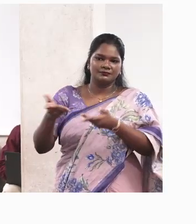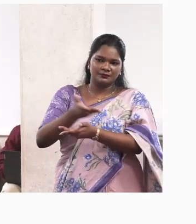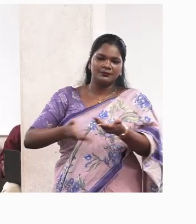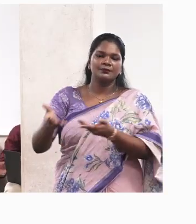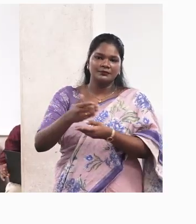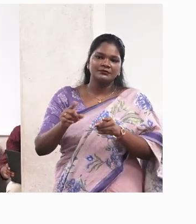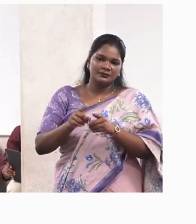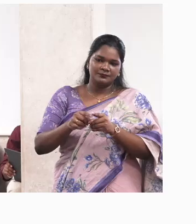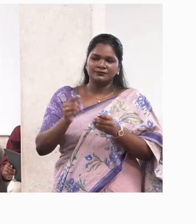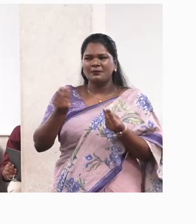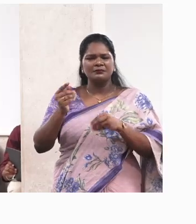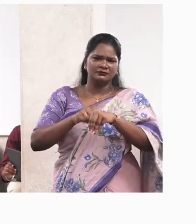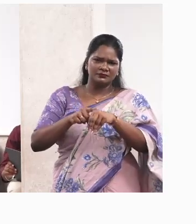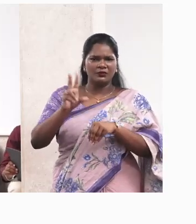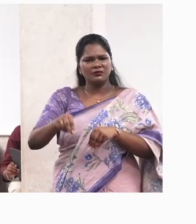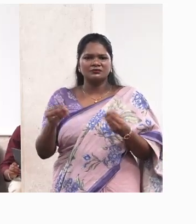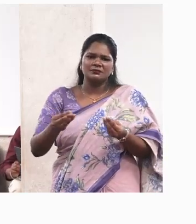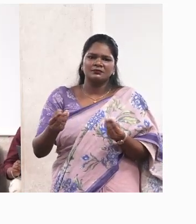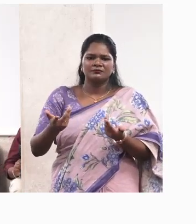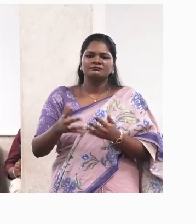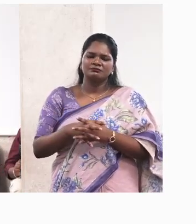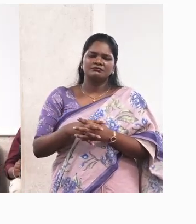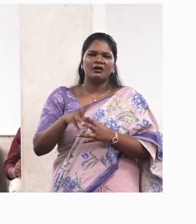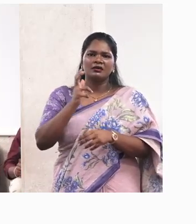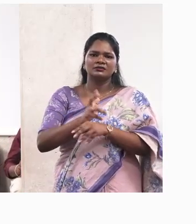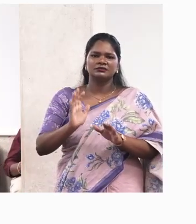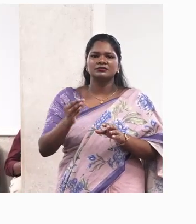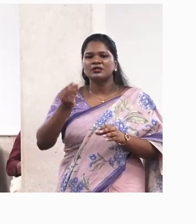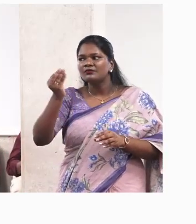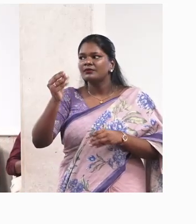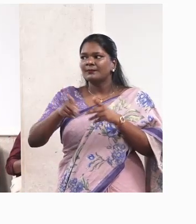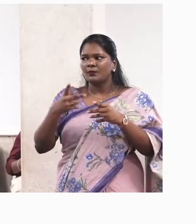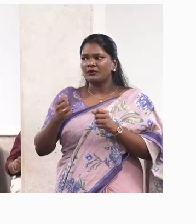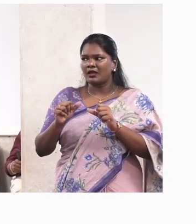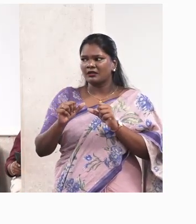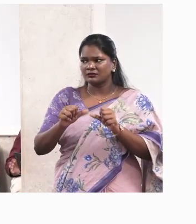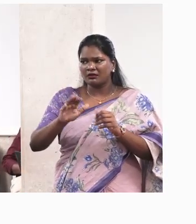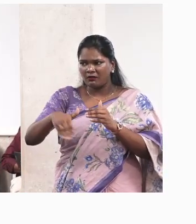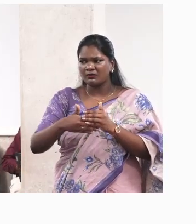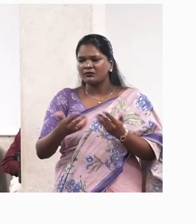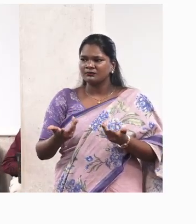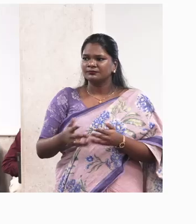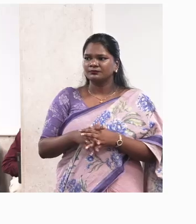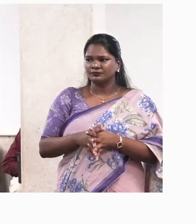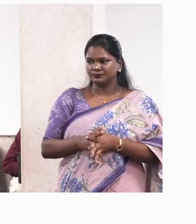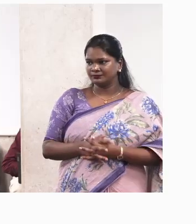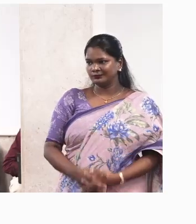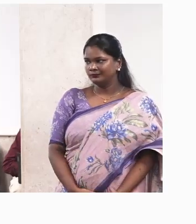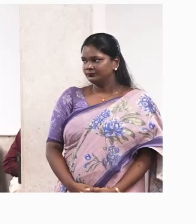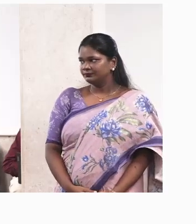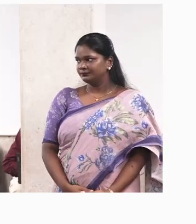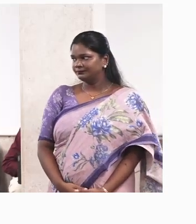times function, sometimes not, but okay, we risk. Someone else want to add something on this point?